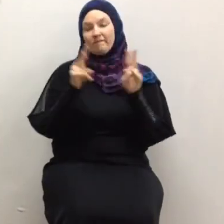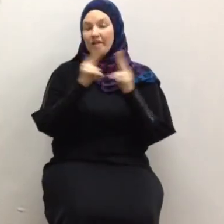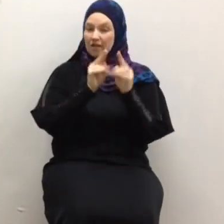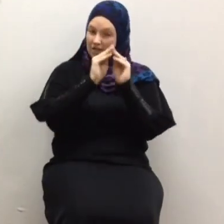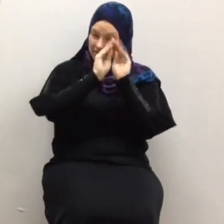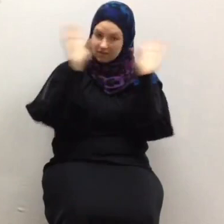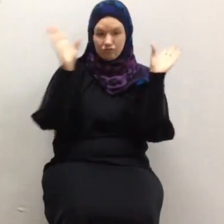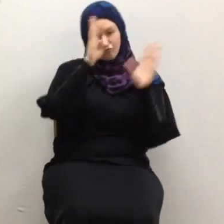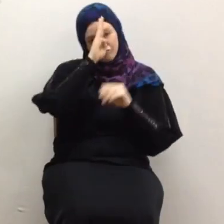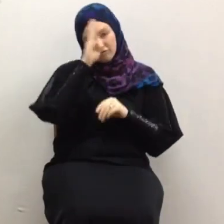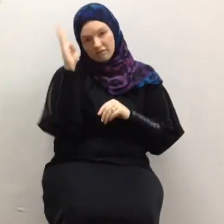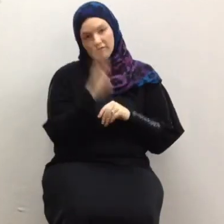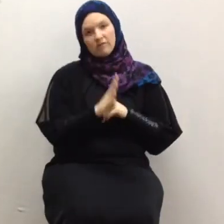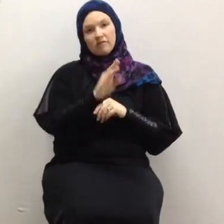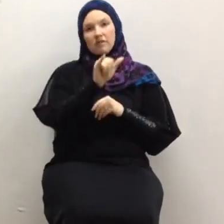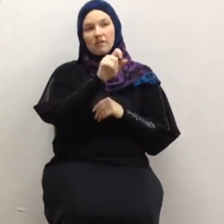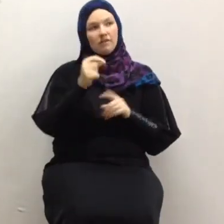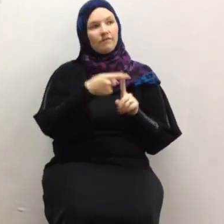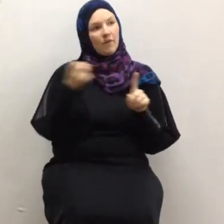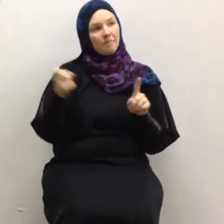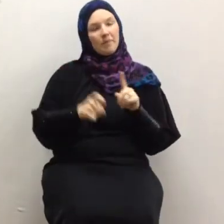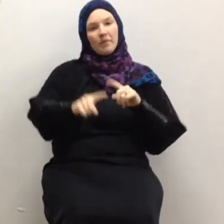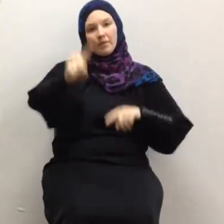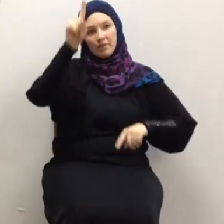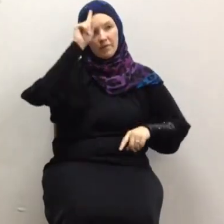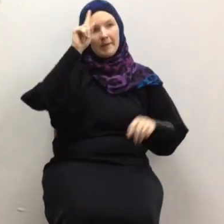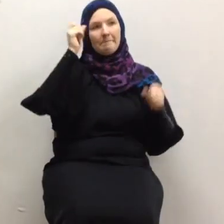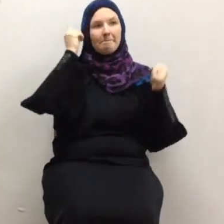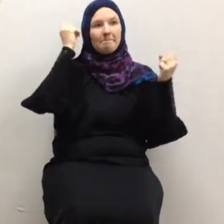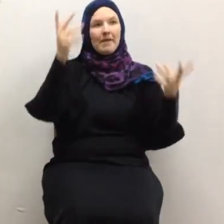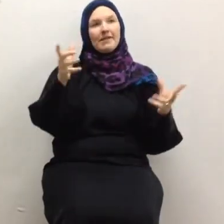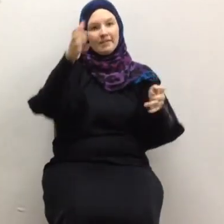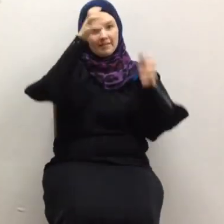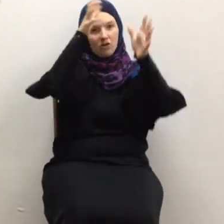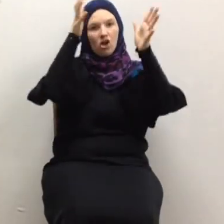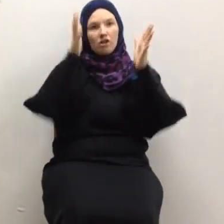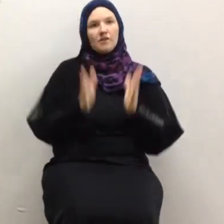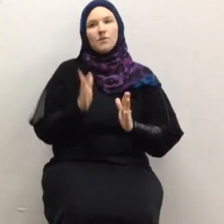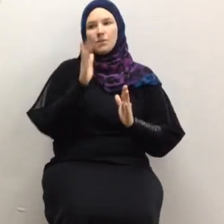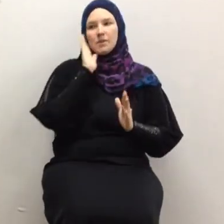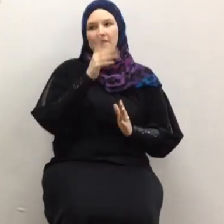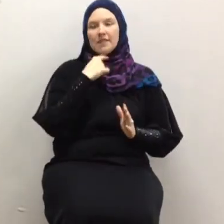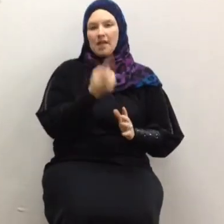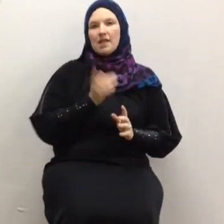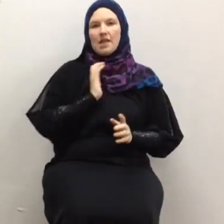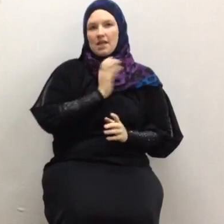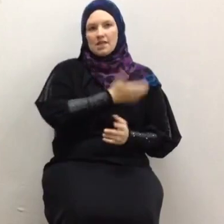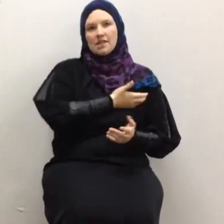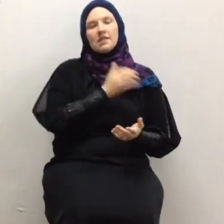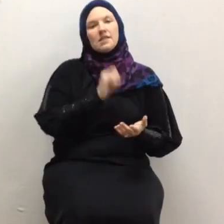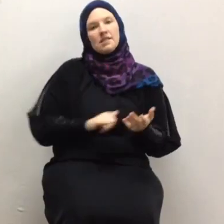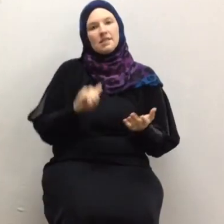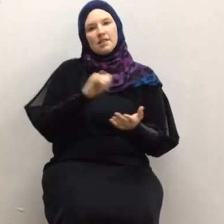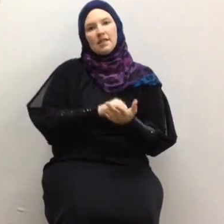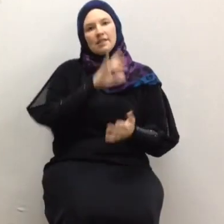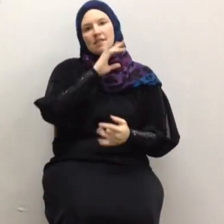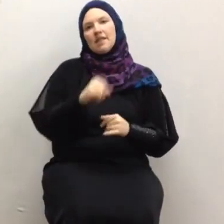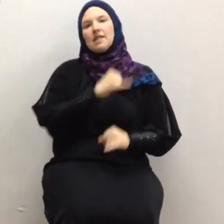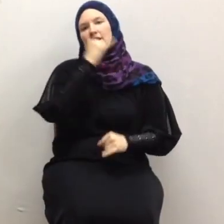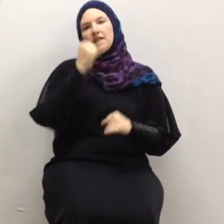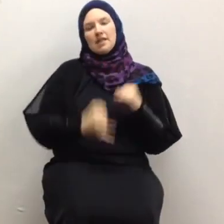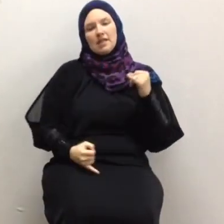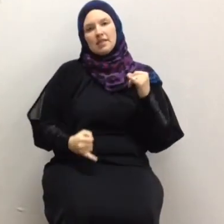ayah from Allah. Many of the scholars would tell us that this was the last ayah to